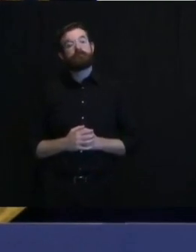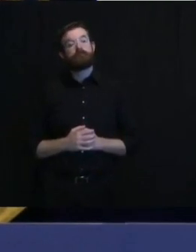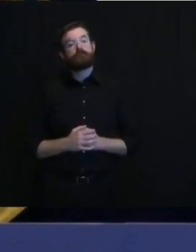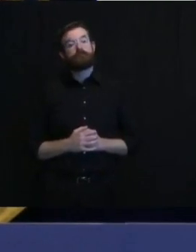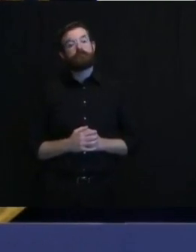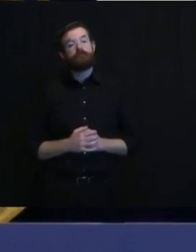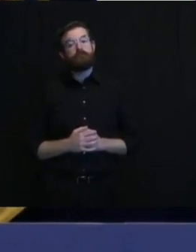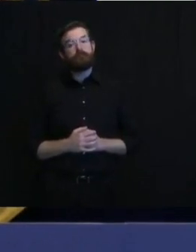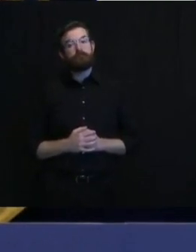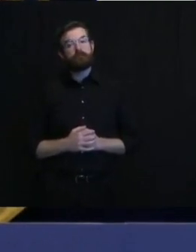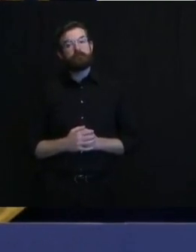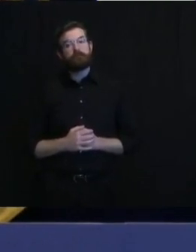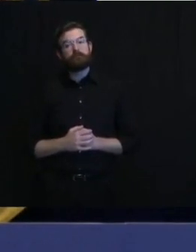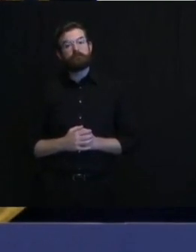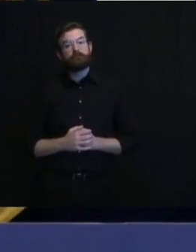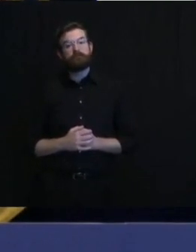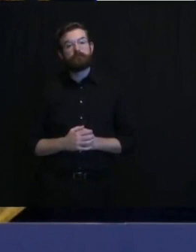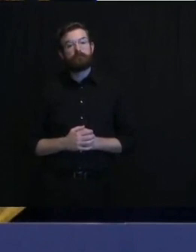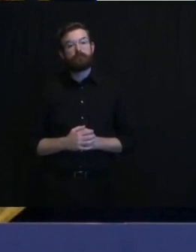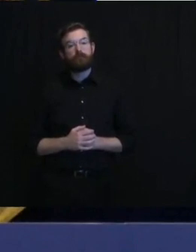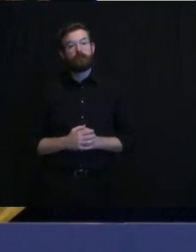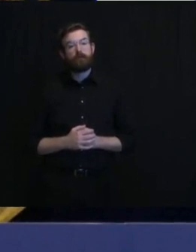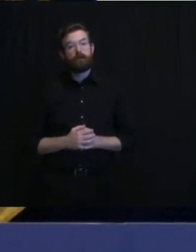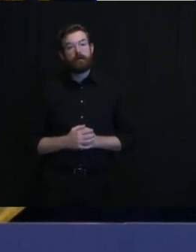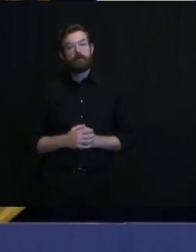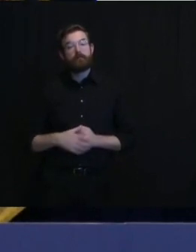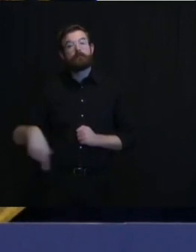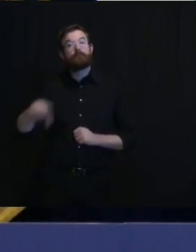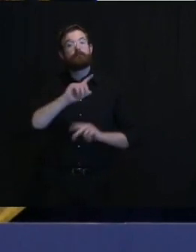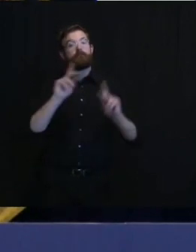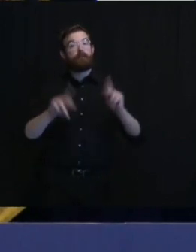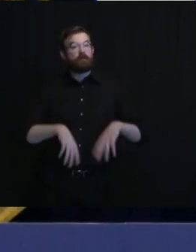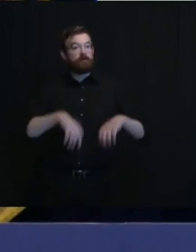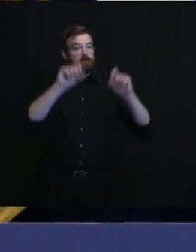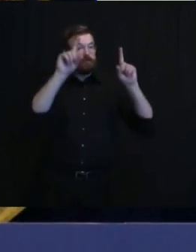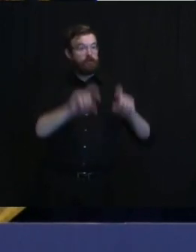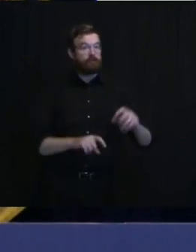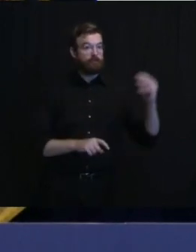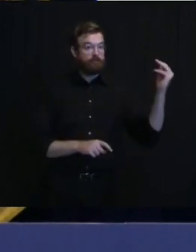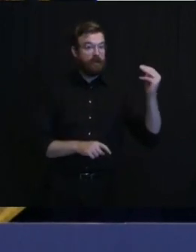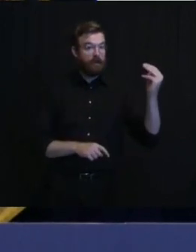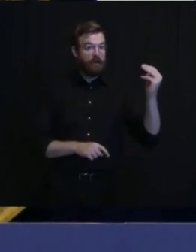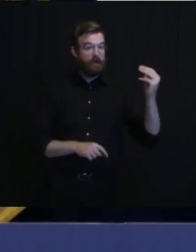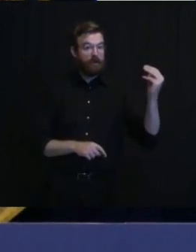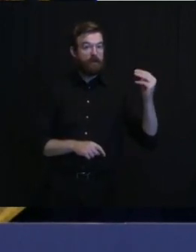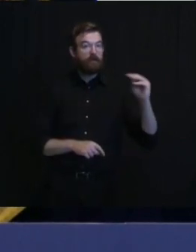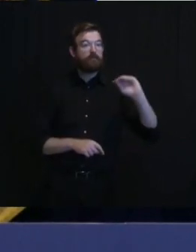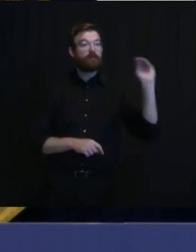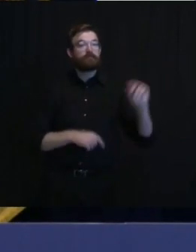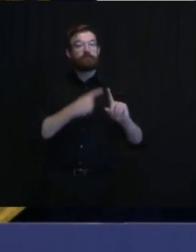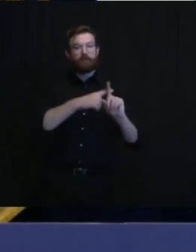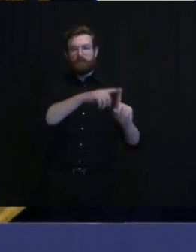let's keep it that way. I'd like that to be 99 or 100, but we'll take 98 for today. Brett, good afternoon.